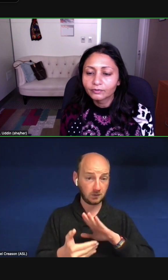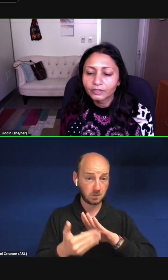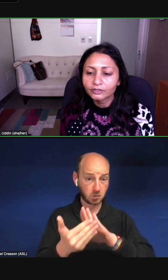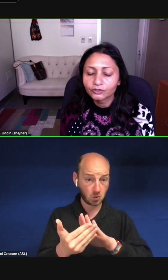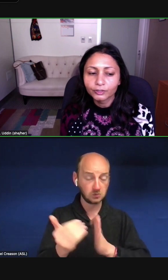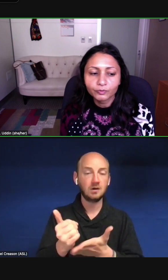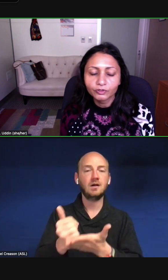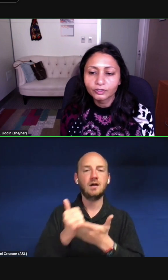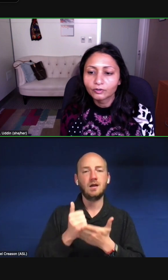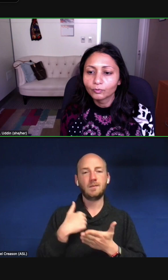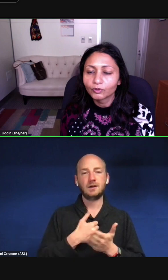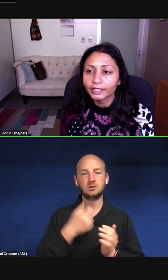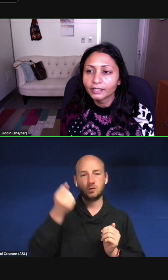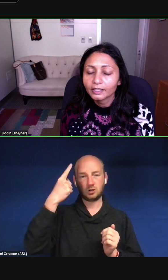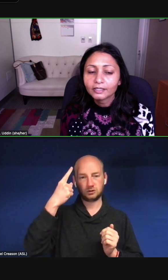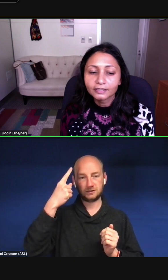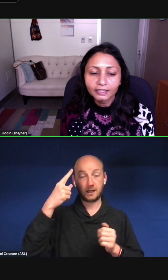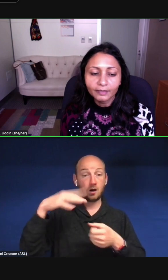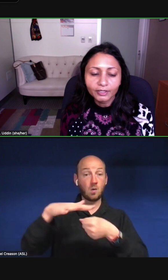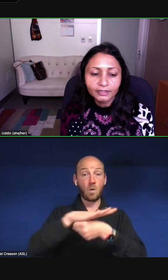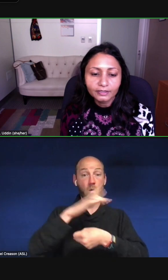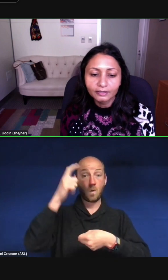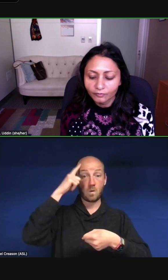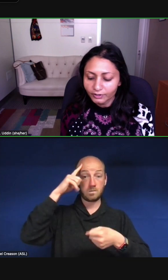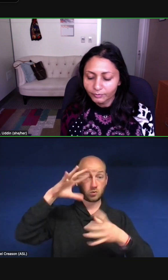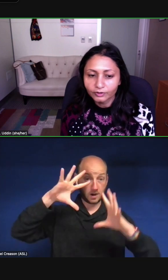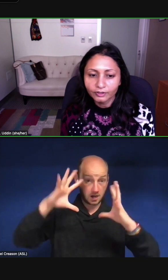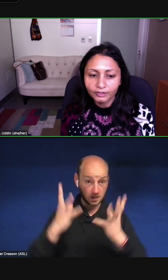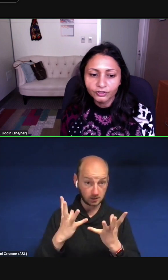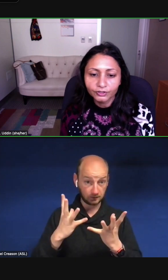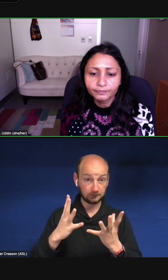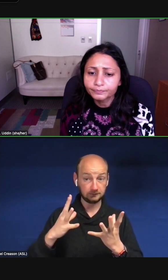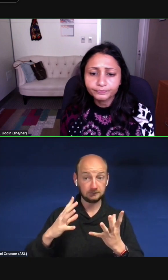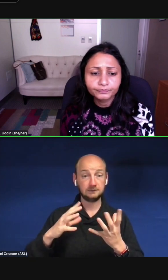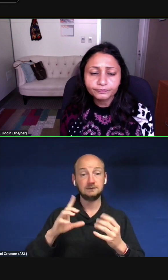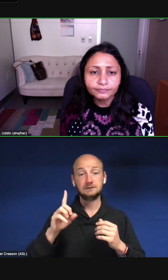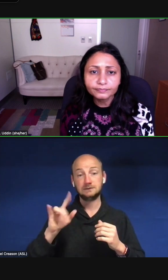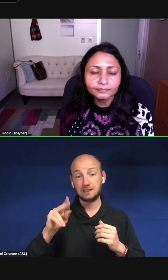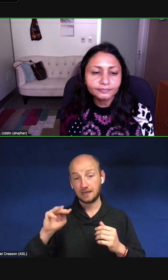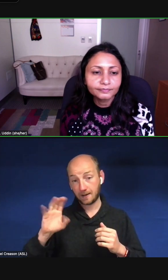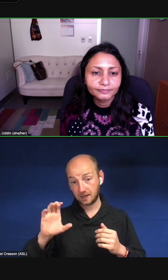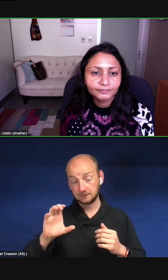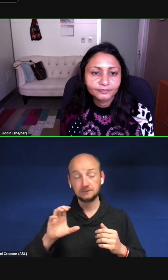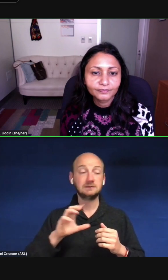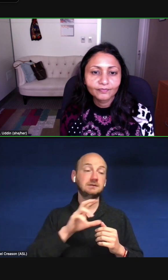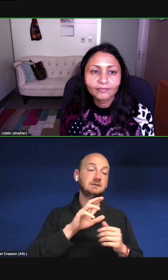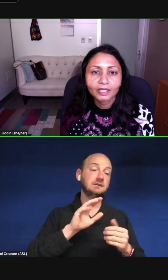to understand relationships between whole brain dynamics and flexible cognition.